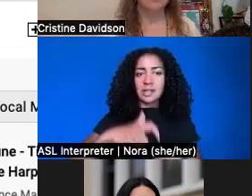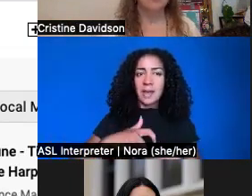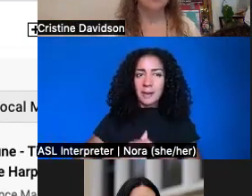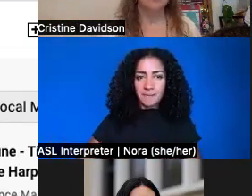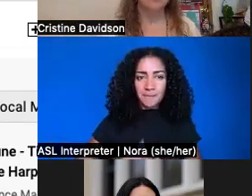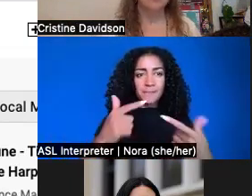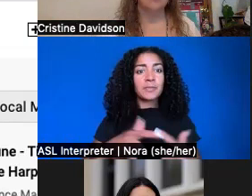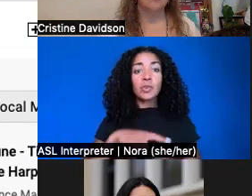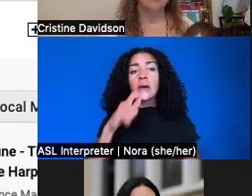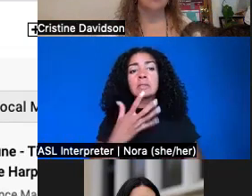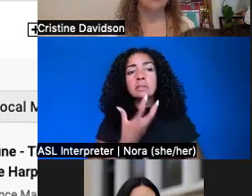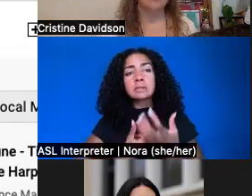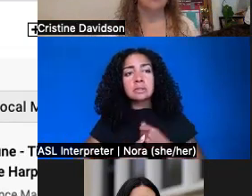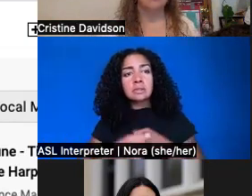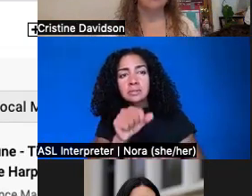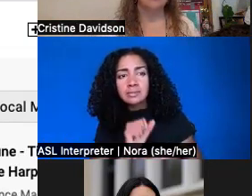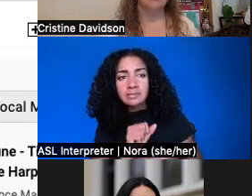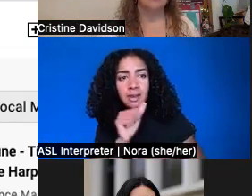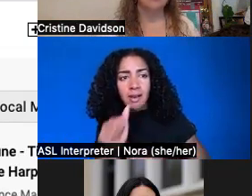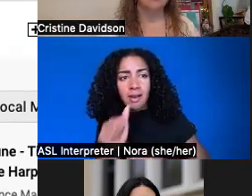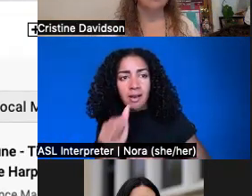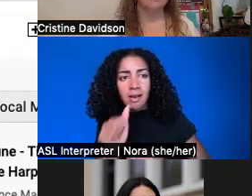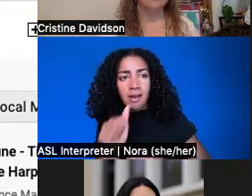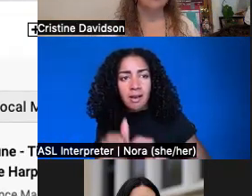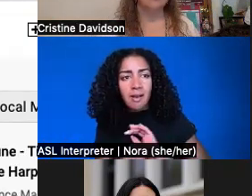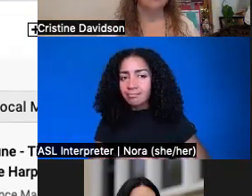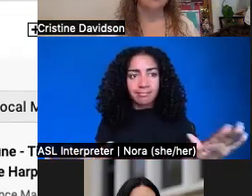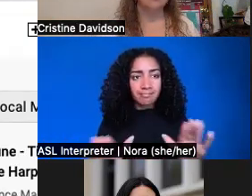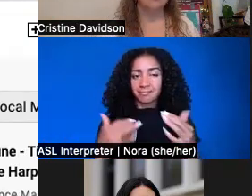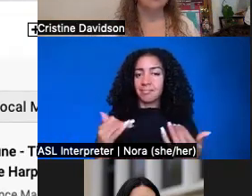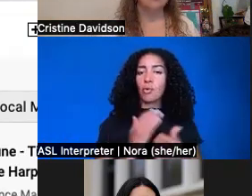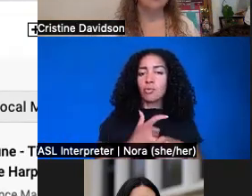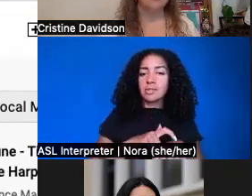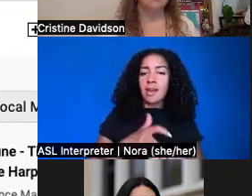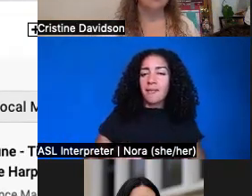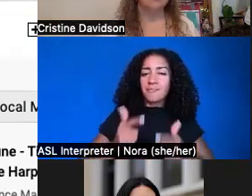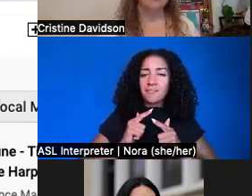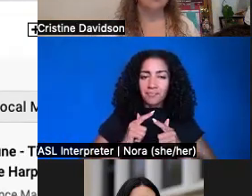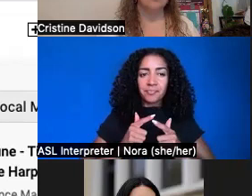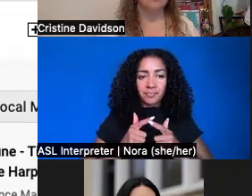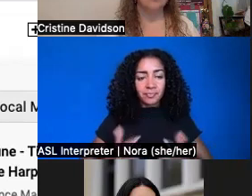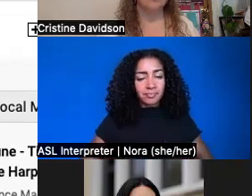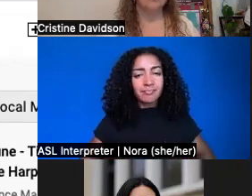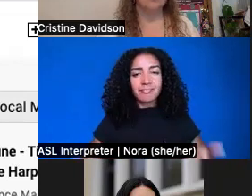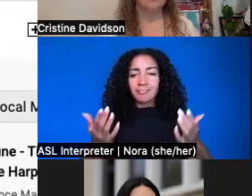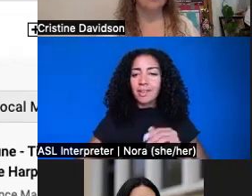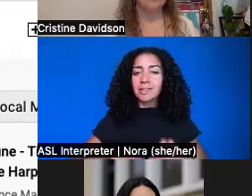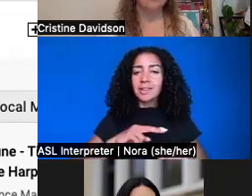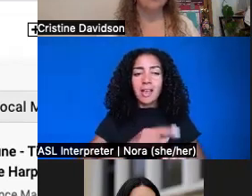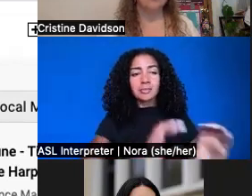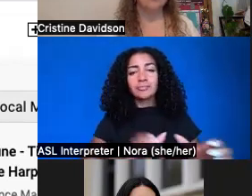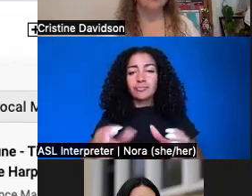hide anymore, 'cause now's our time. All nations